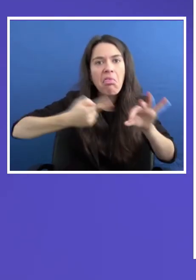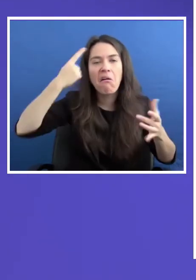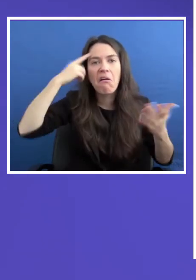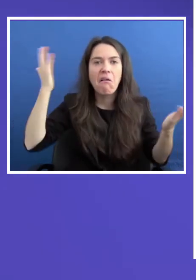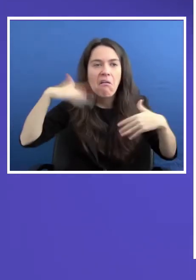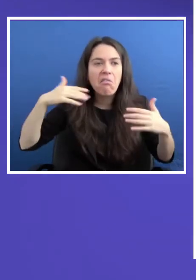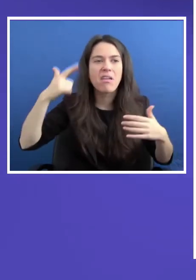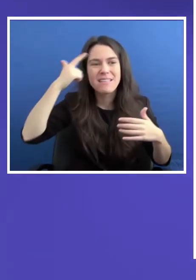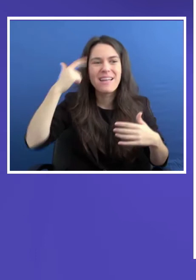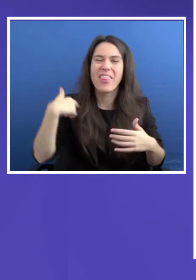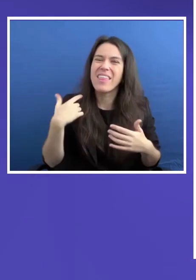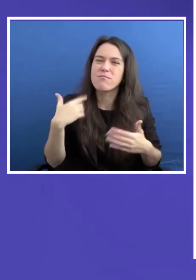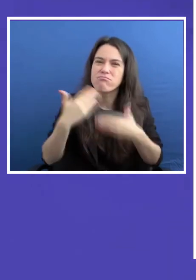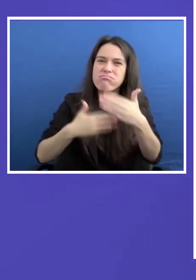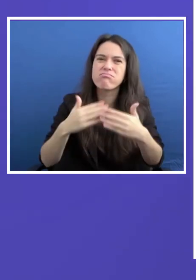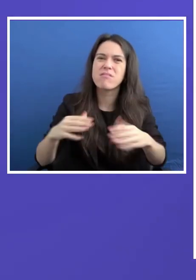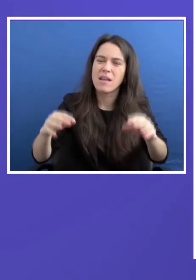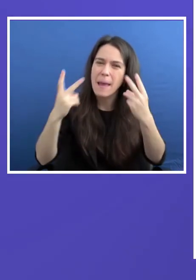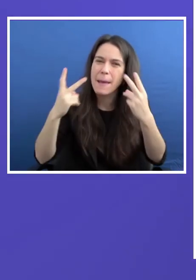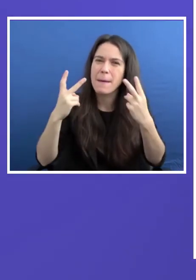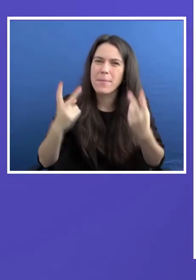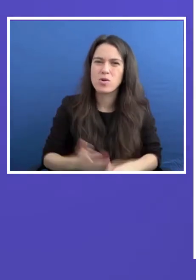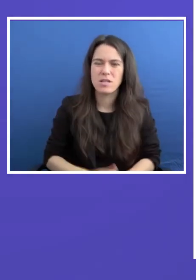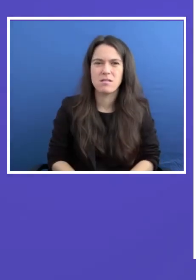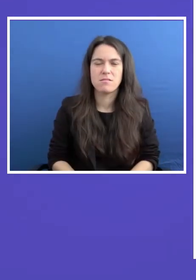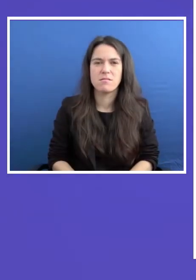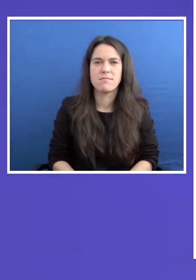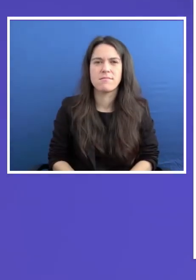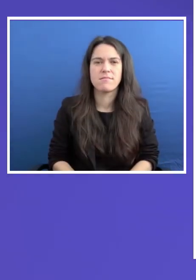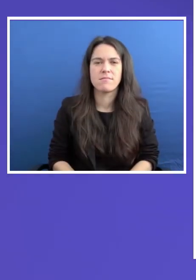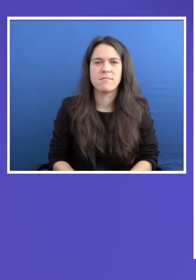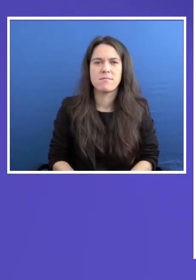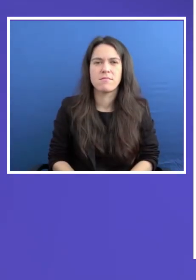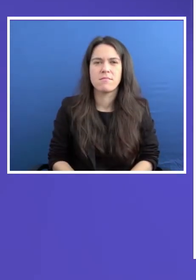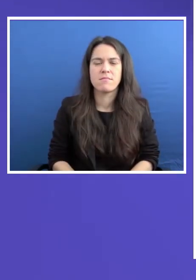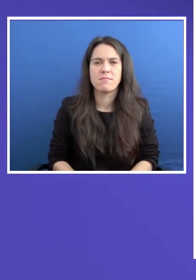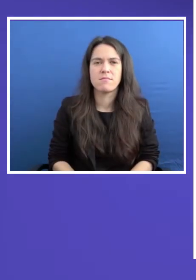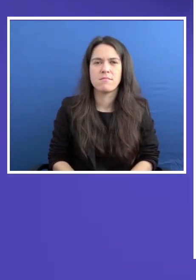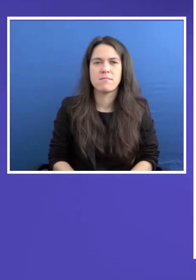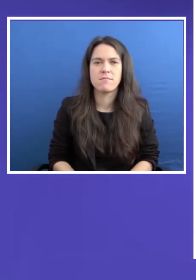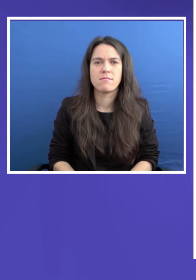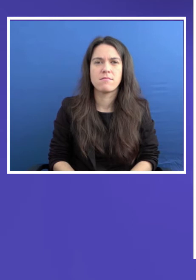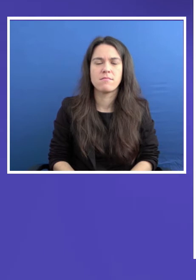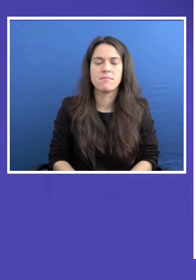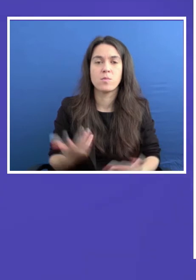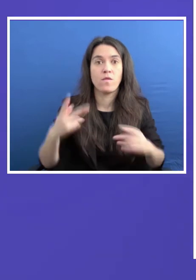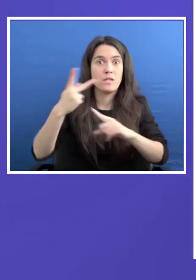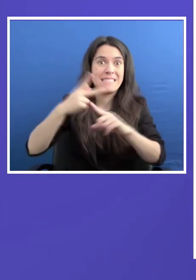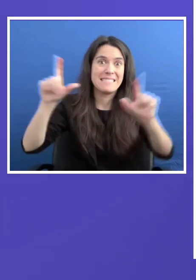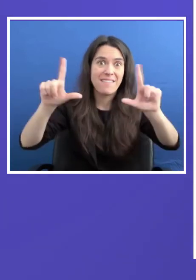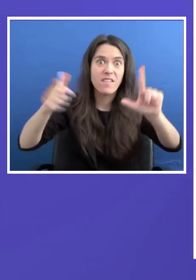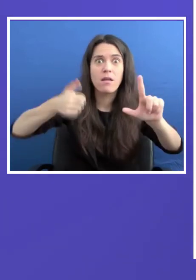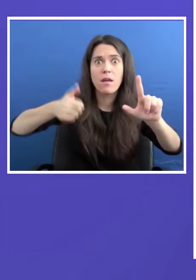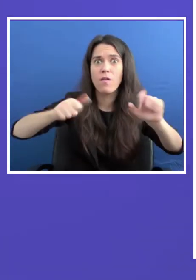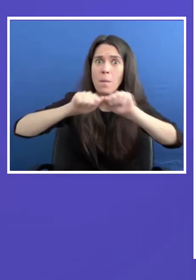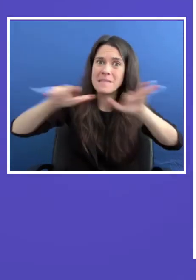very important to empower the TV and media presenters. A recommendation to women